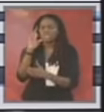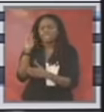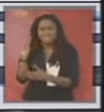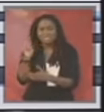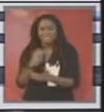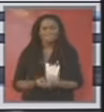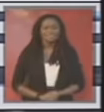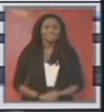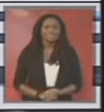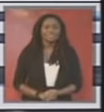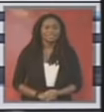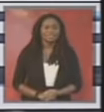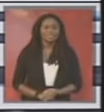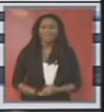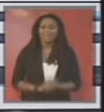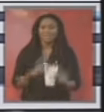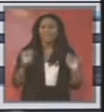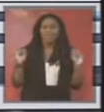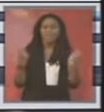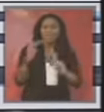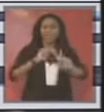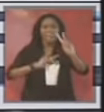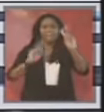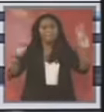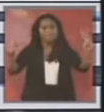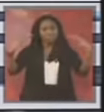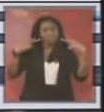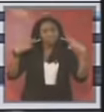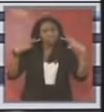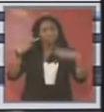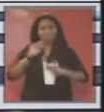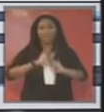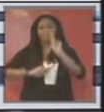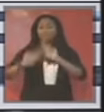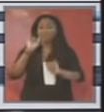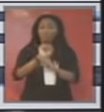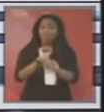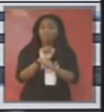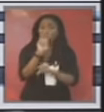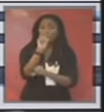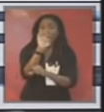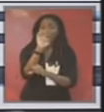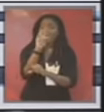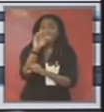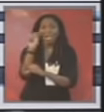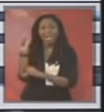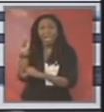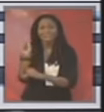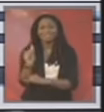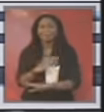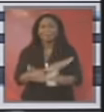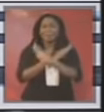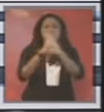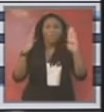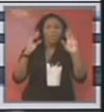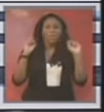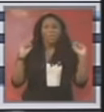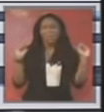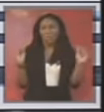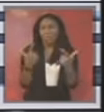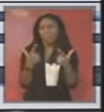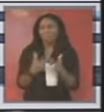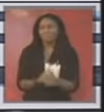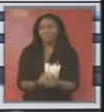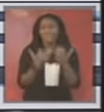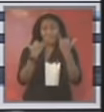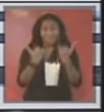Health, members of the viewing and listening public, members of the media, good morning to everyone. Can I get the first